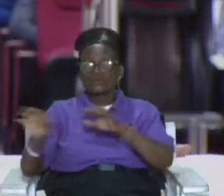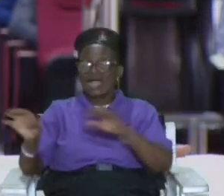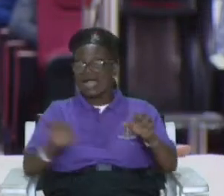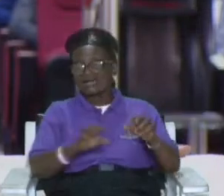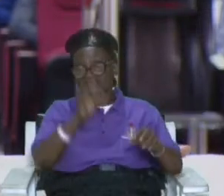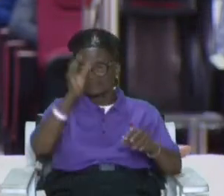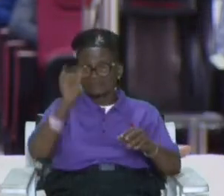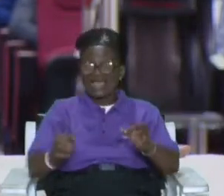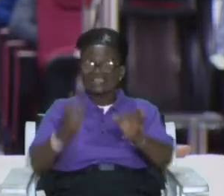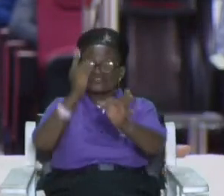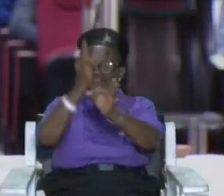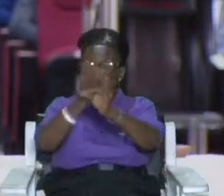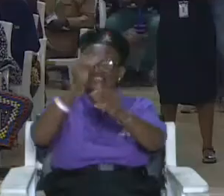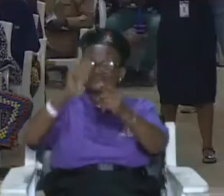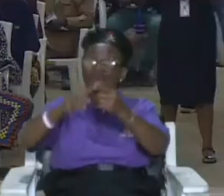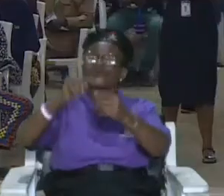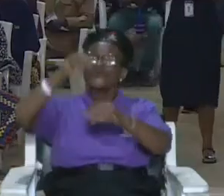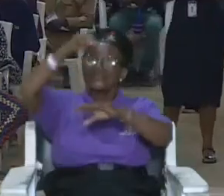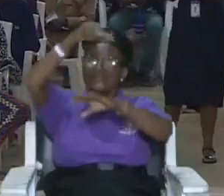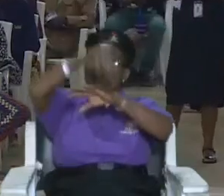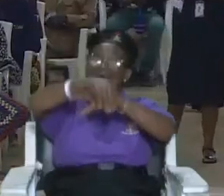I didn't hear your yes.